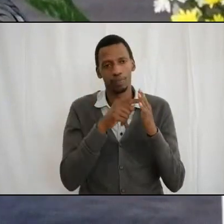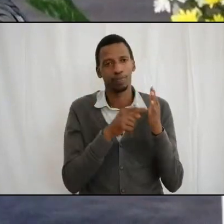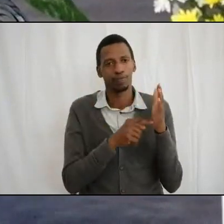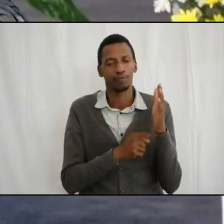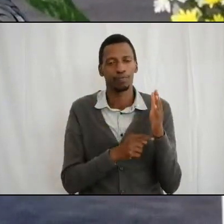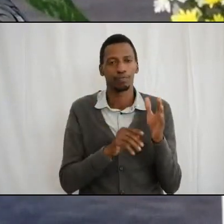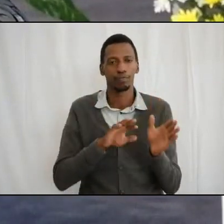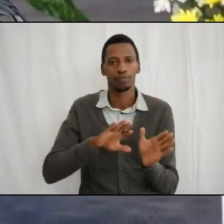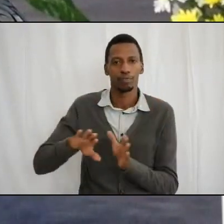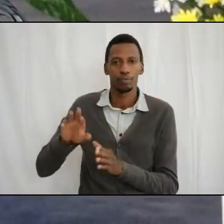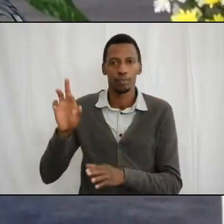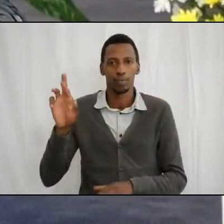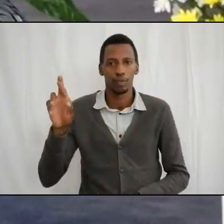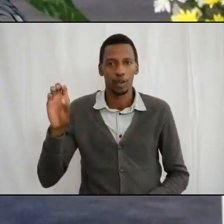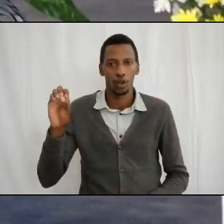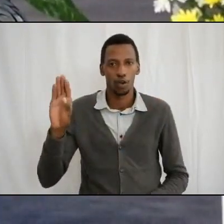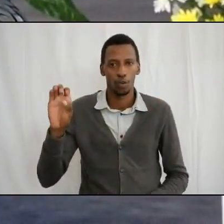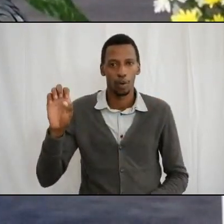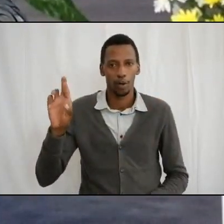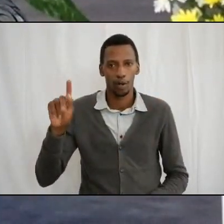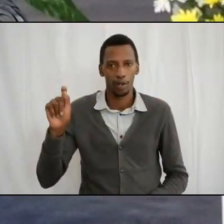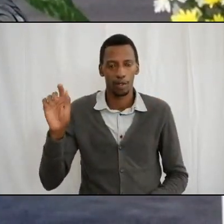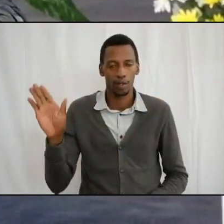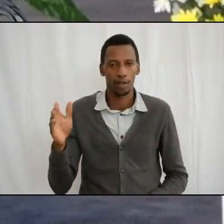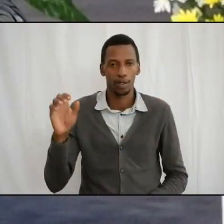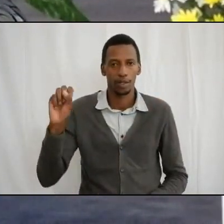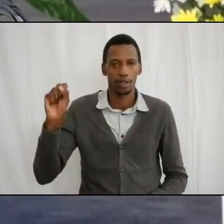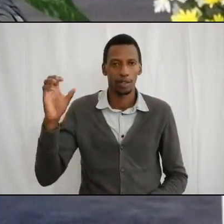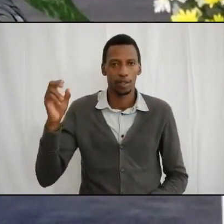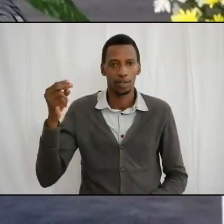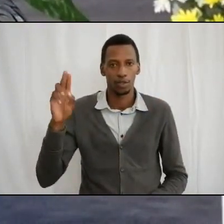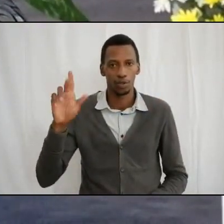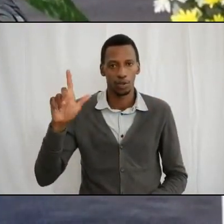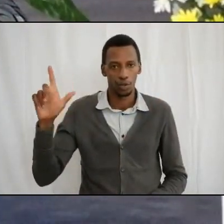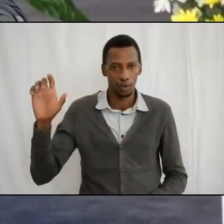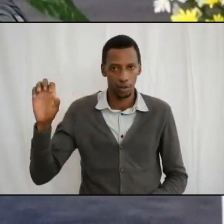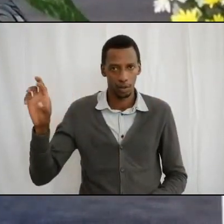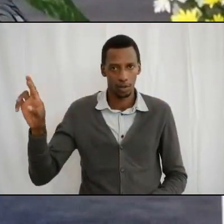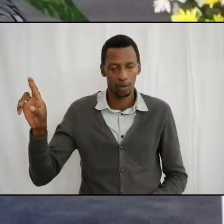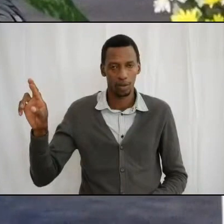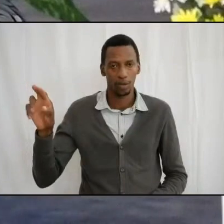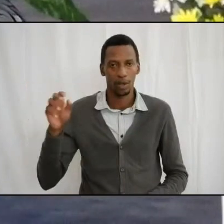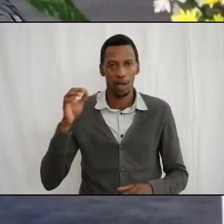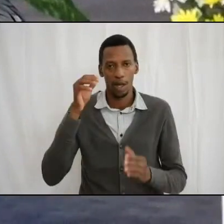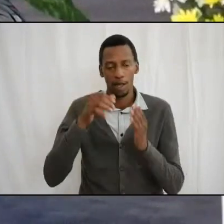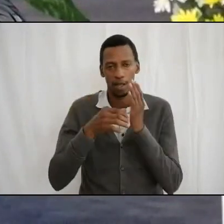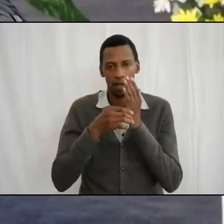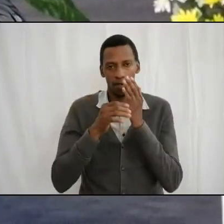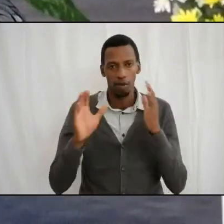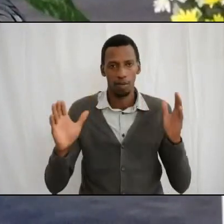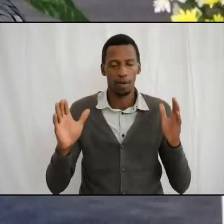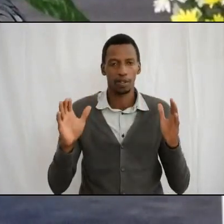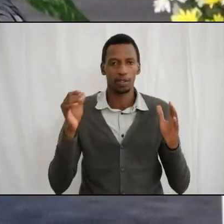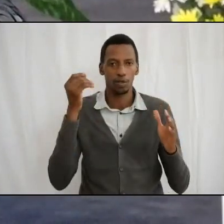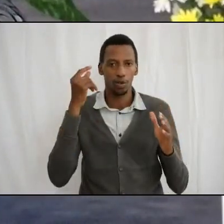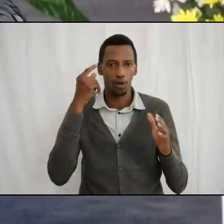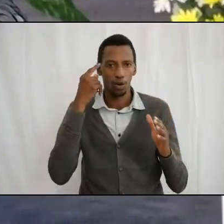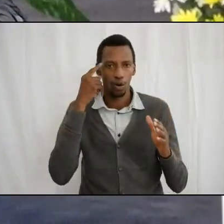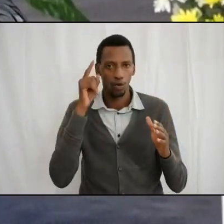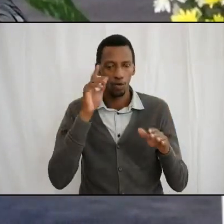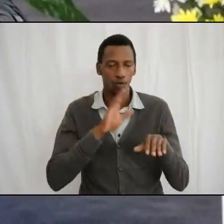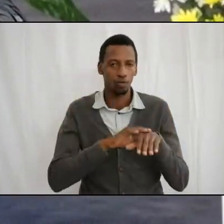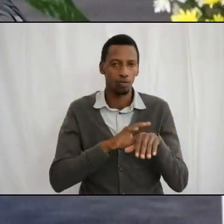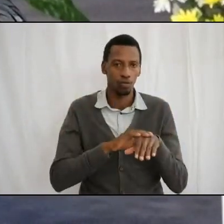Schuller, famous for the Crystal Cathedral, and now really a sad story of a